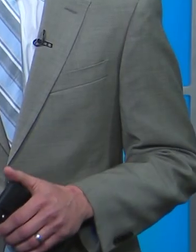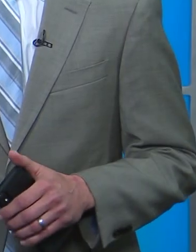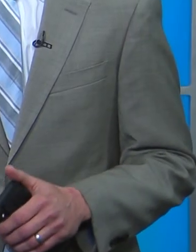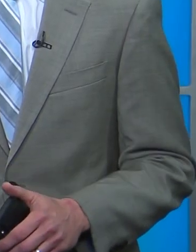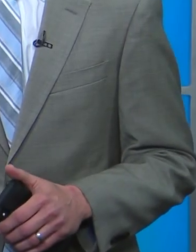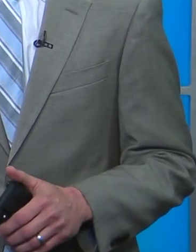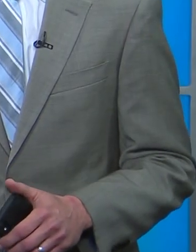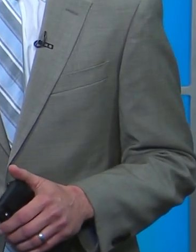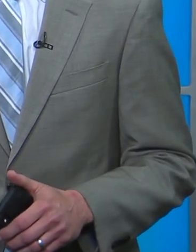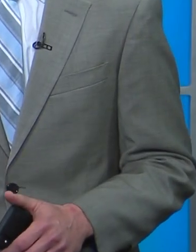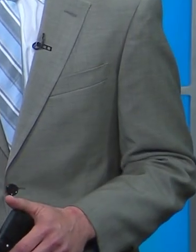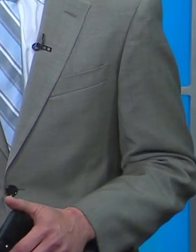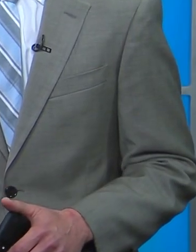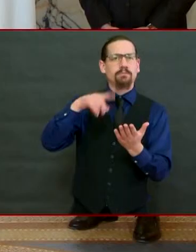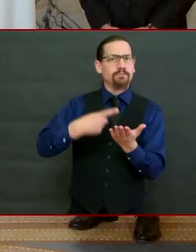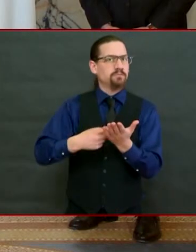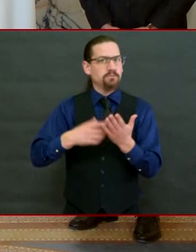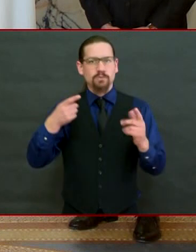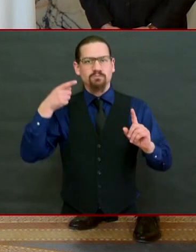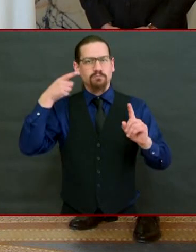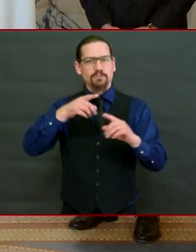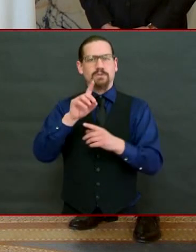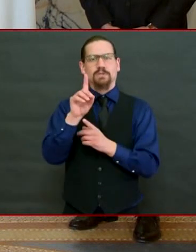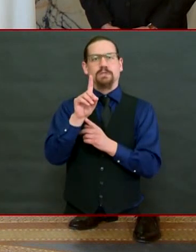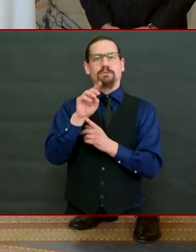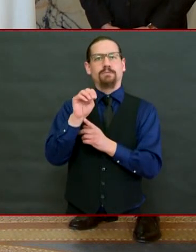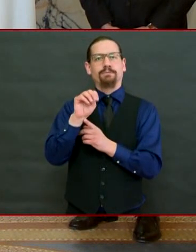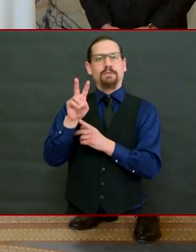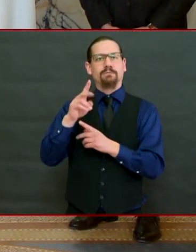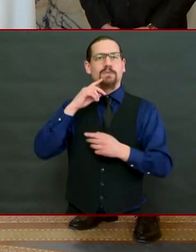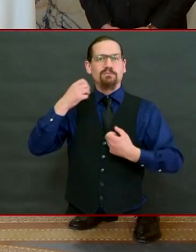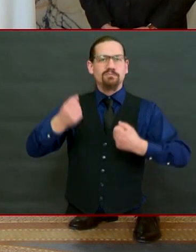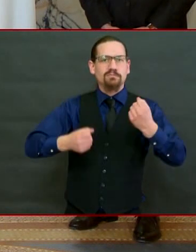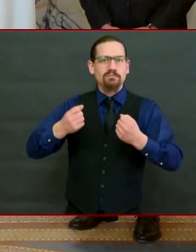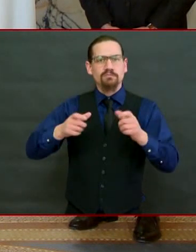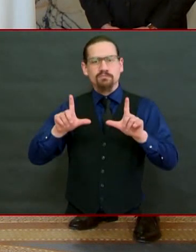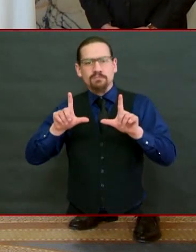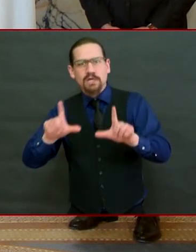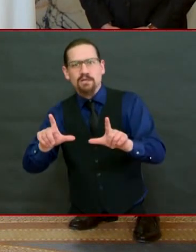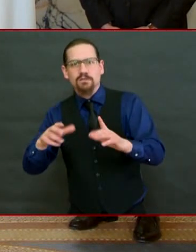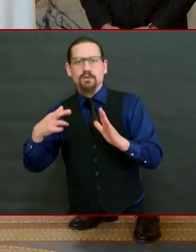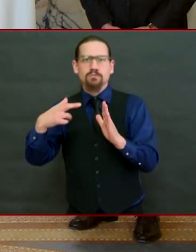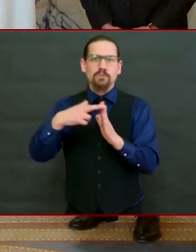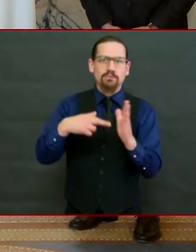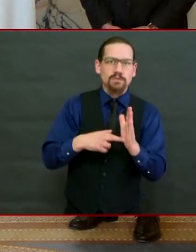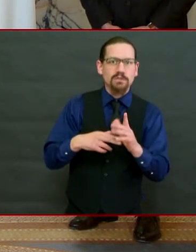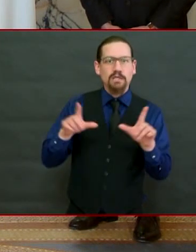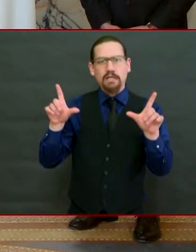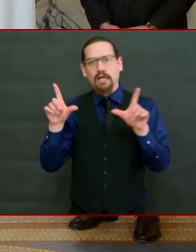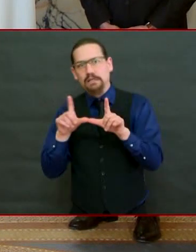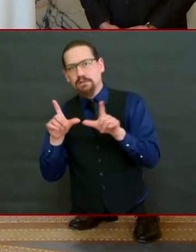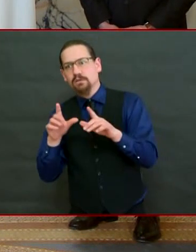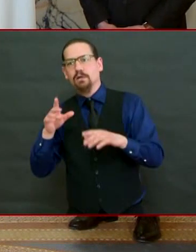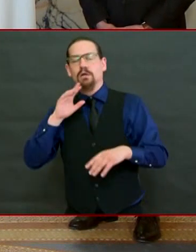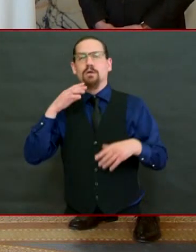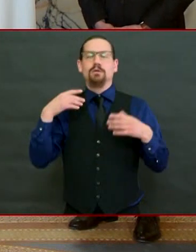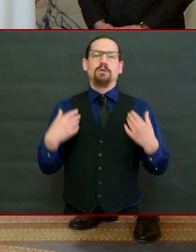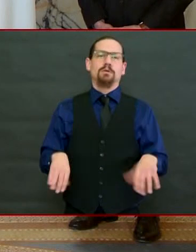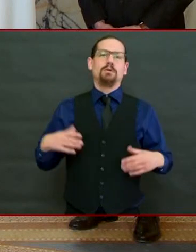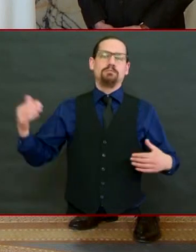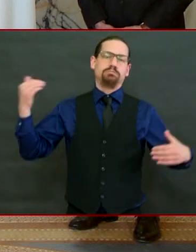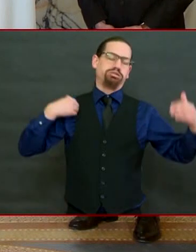says people have time. Previously, I had announced 90-day extensions for anyone